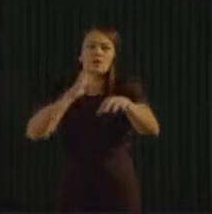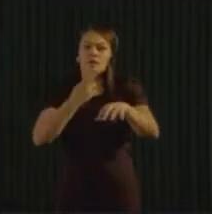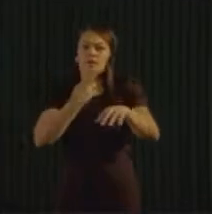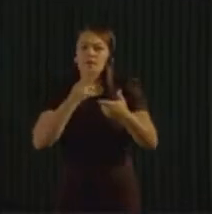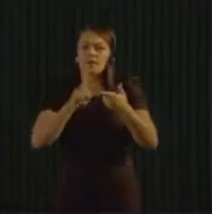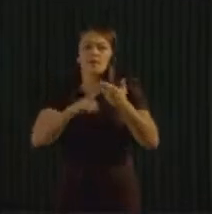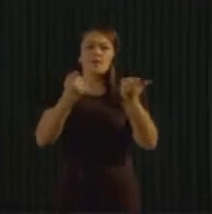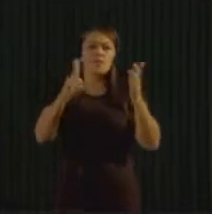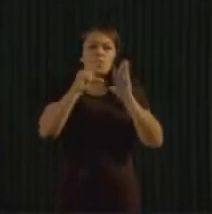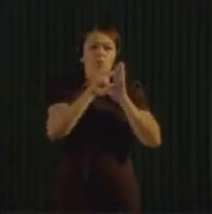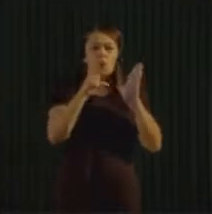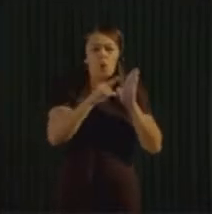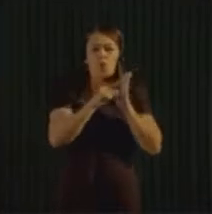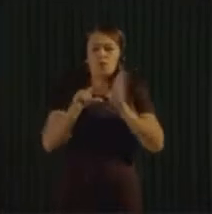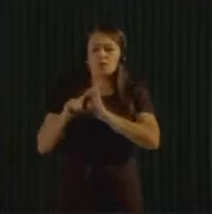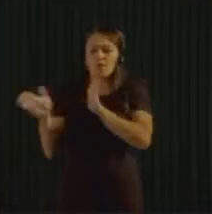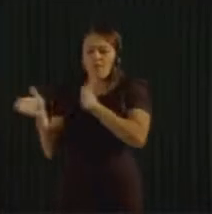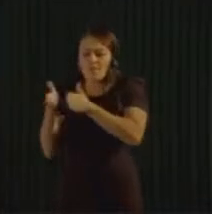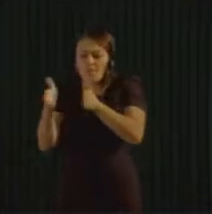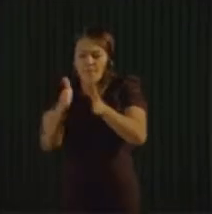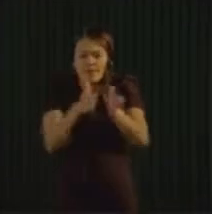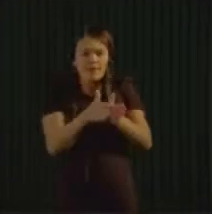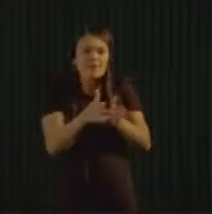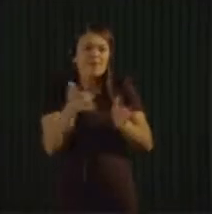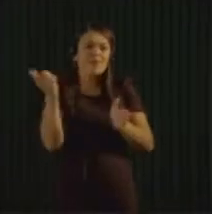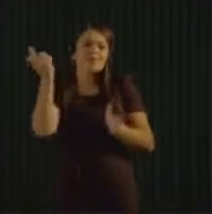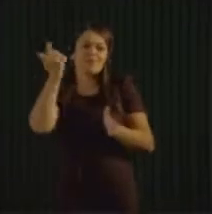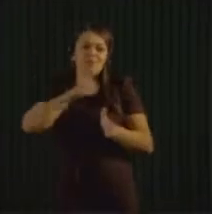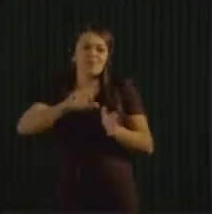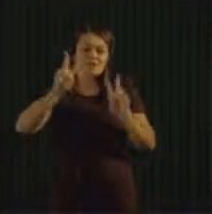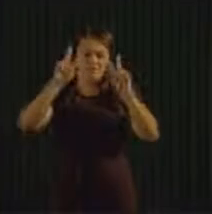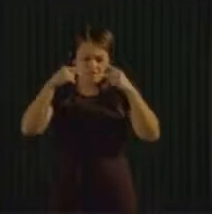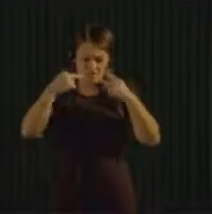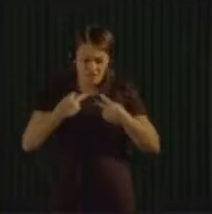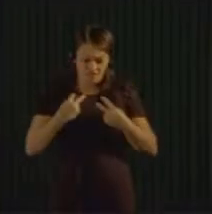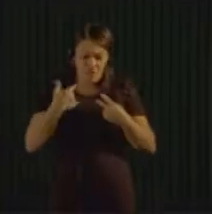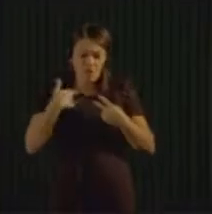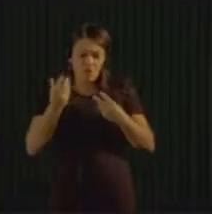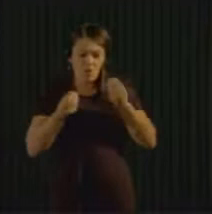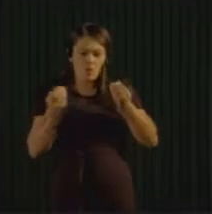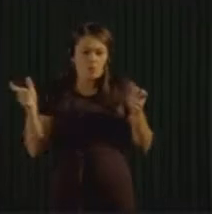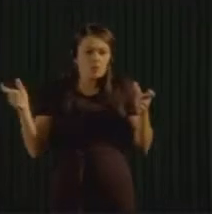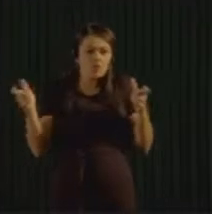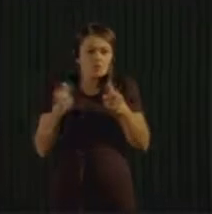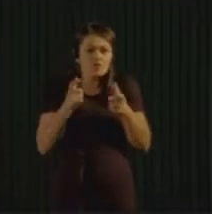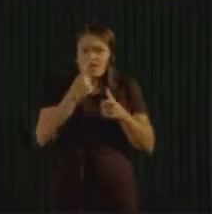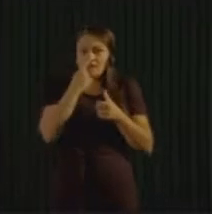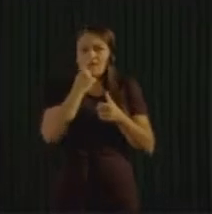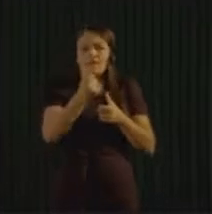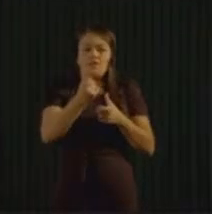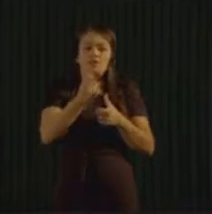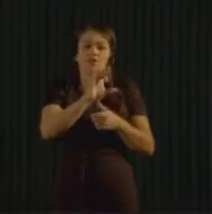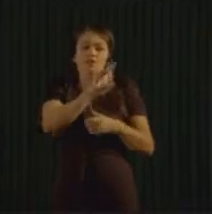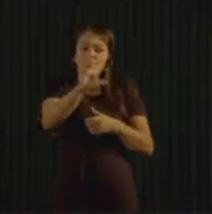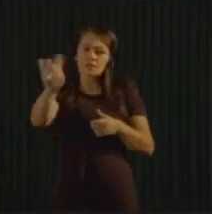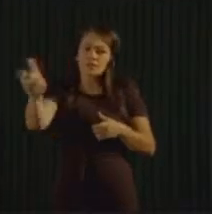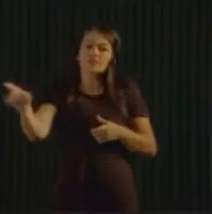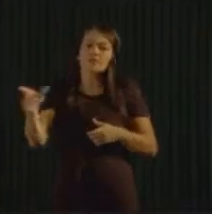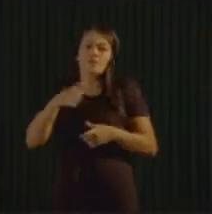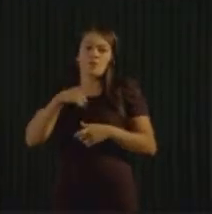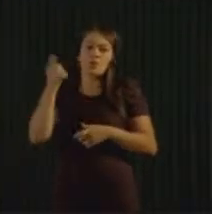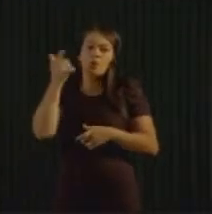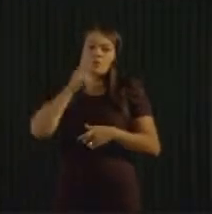or the action for waste reduction or preventions instead of doing recycling. So preventive action is